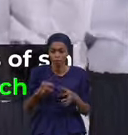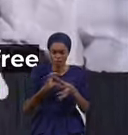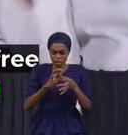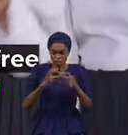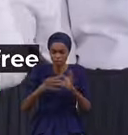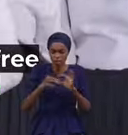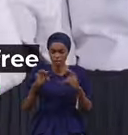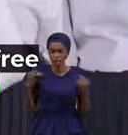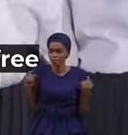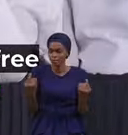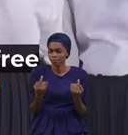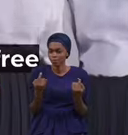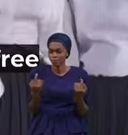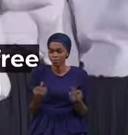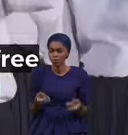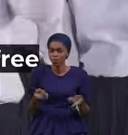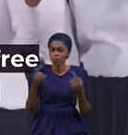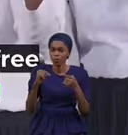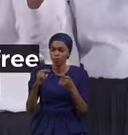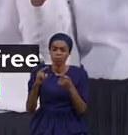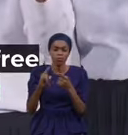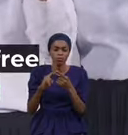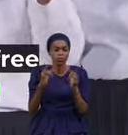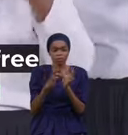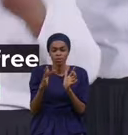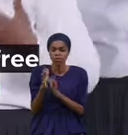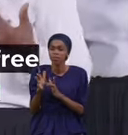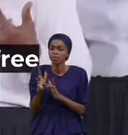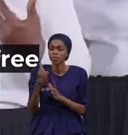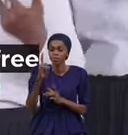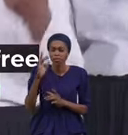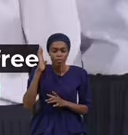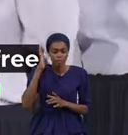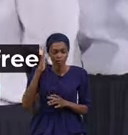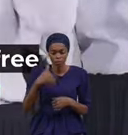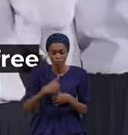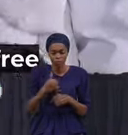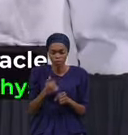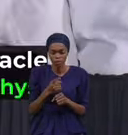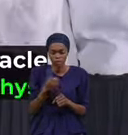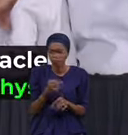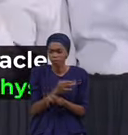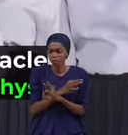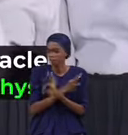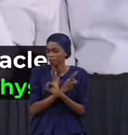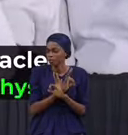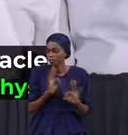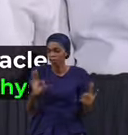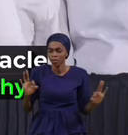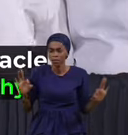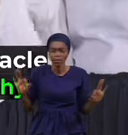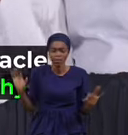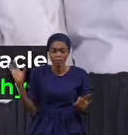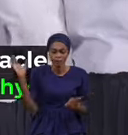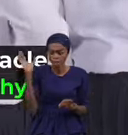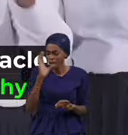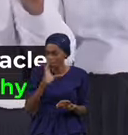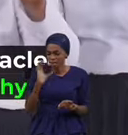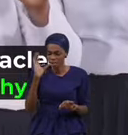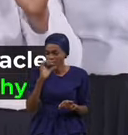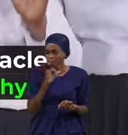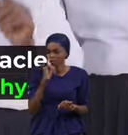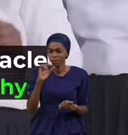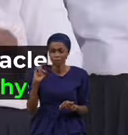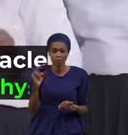Shackles of sin, come to Jesus, he will set you free. Seek